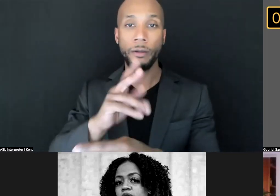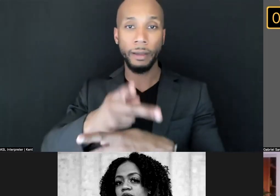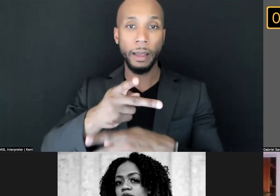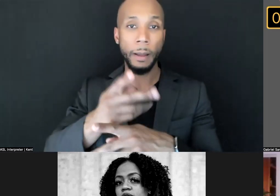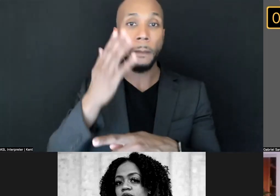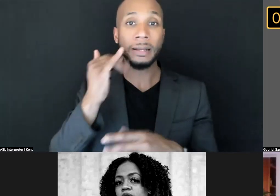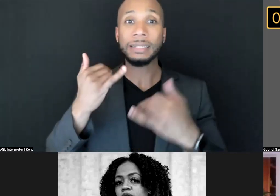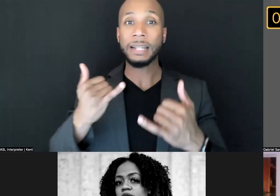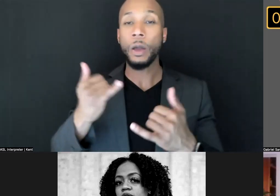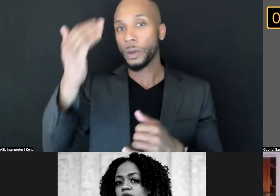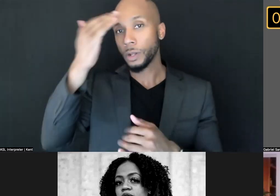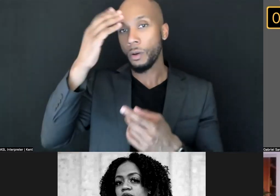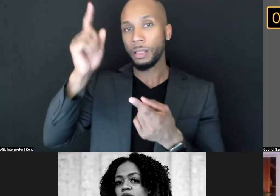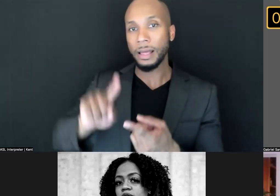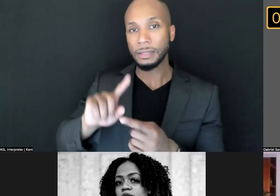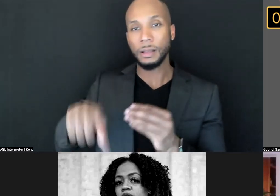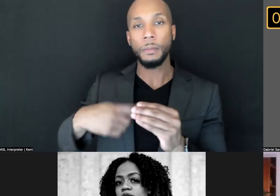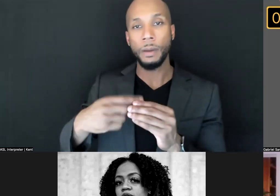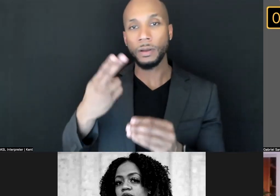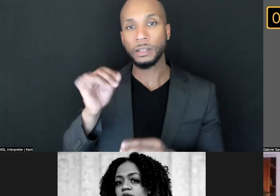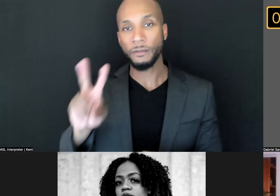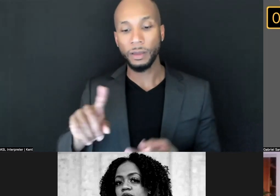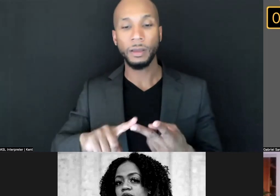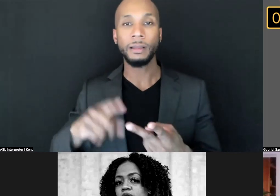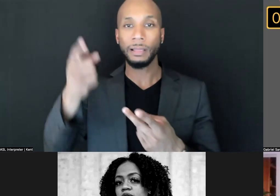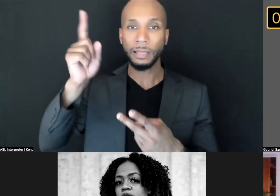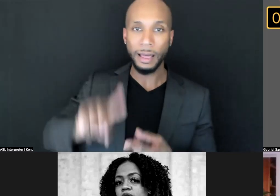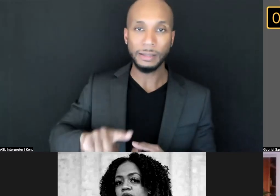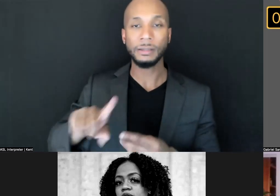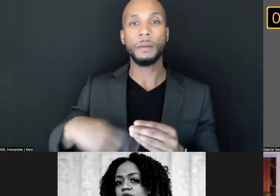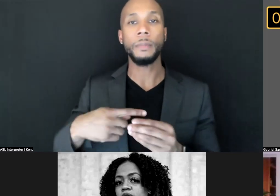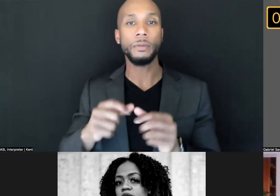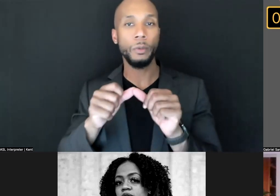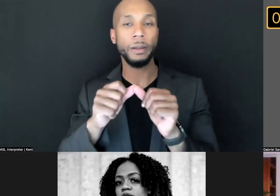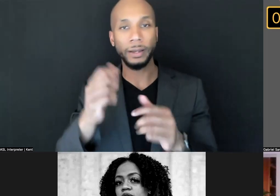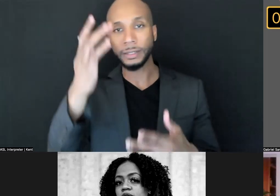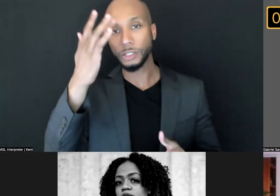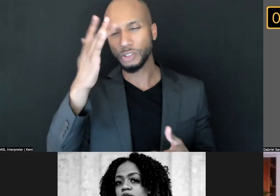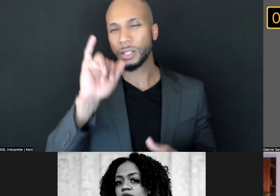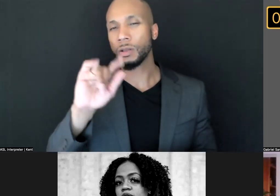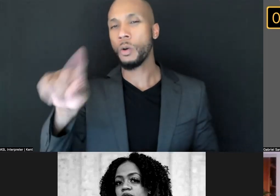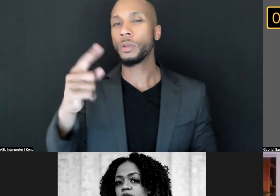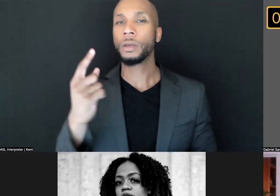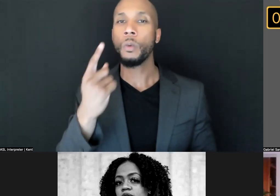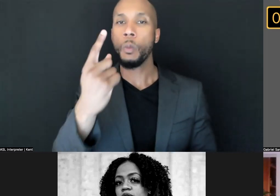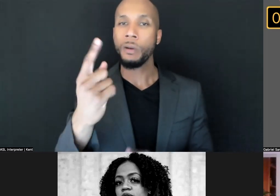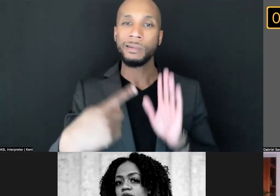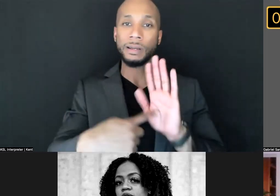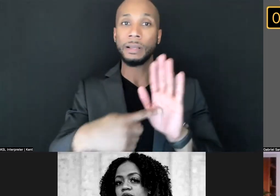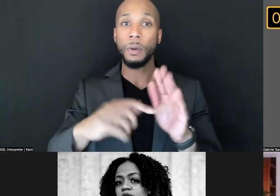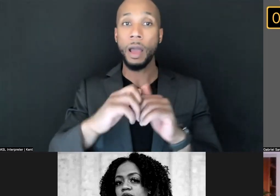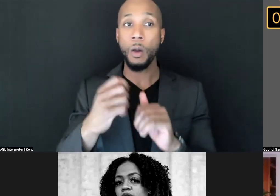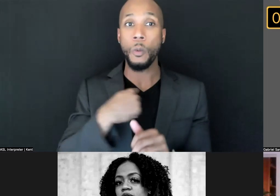know less about HIV. We now know less about these chronic conditions. And so that's just one example of how we've seen our